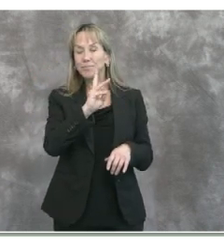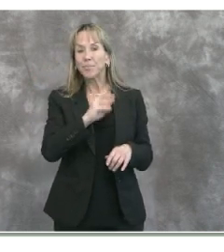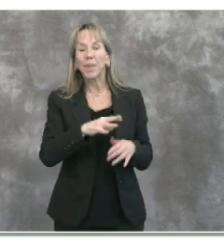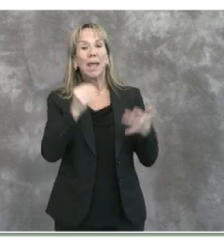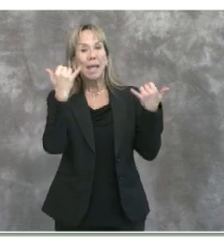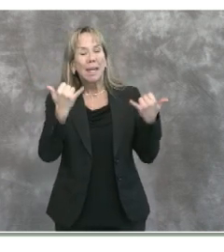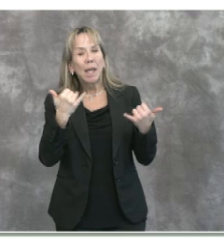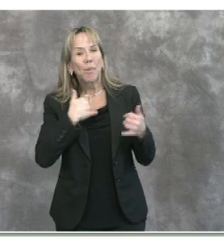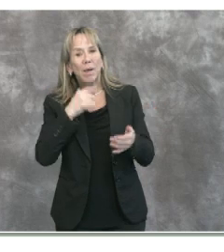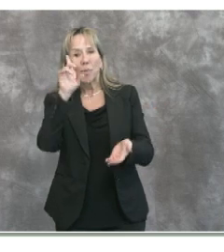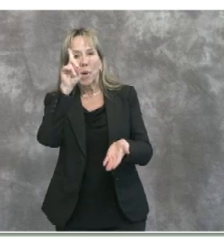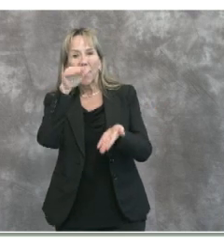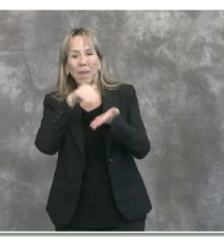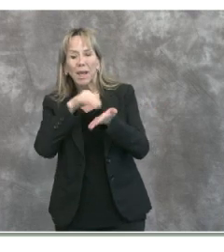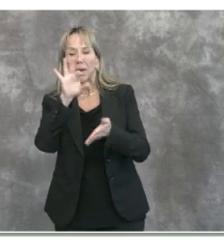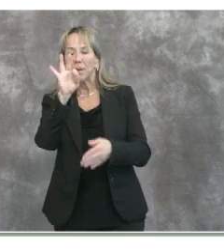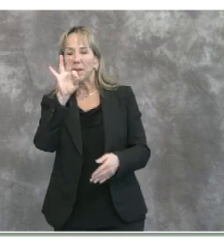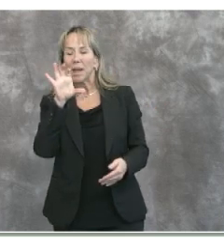have